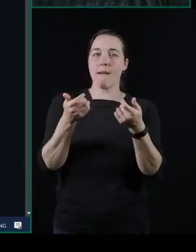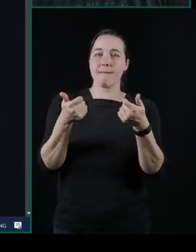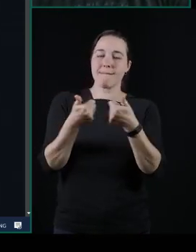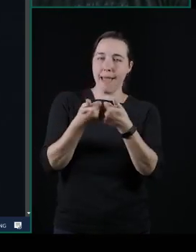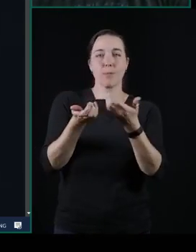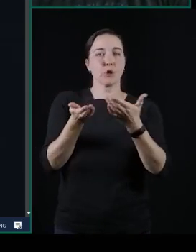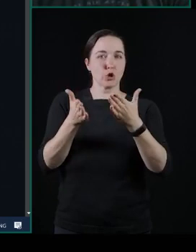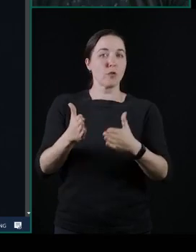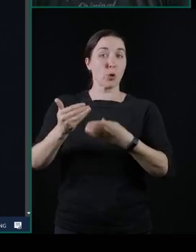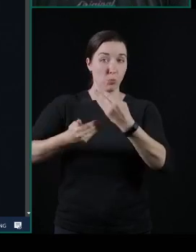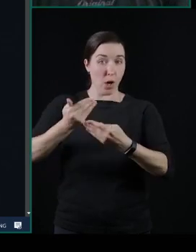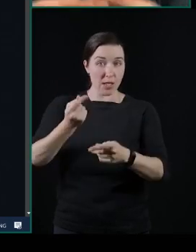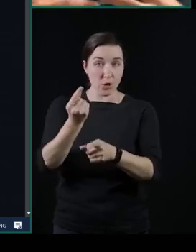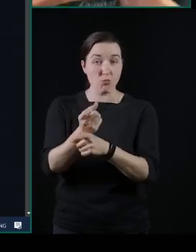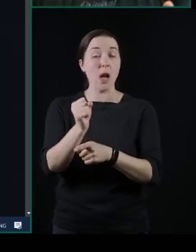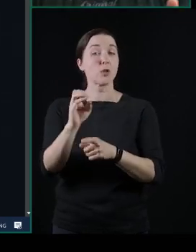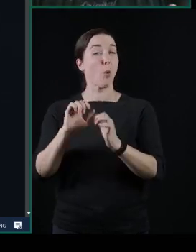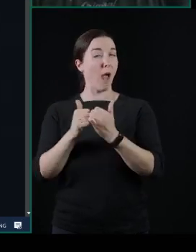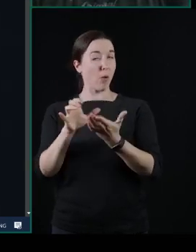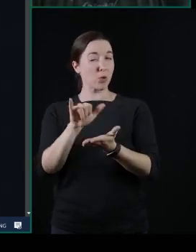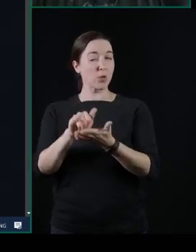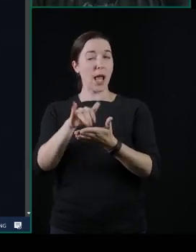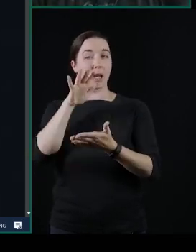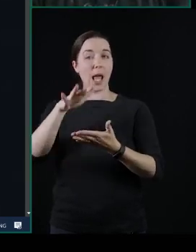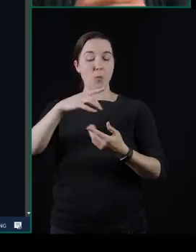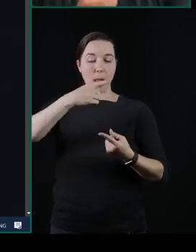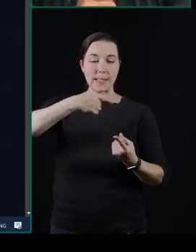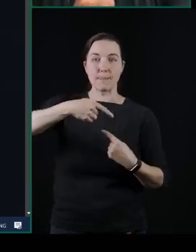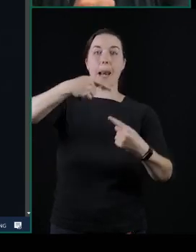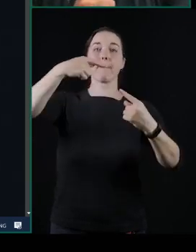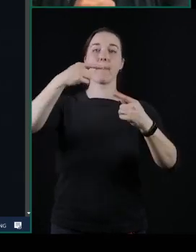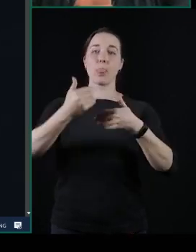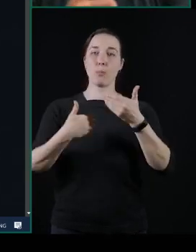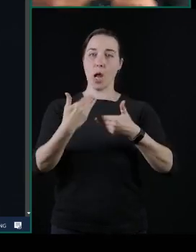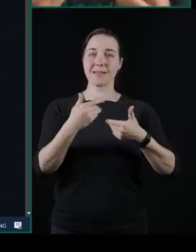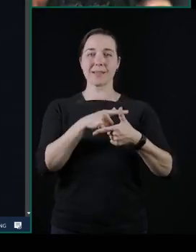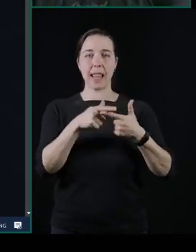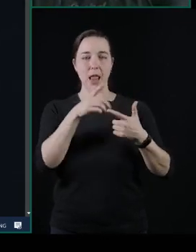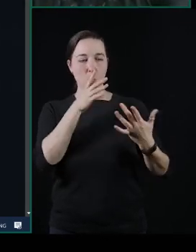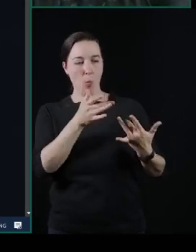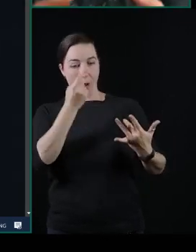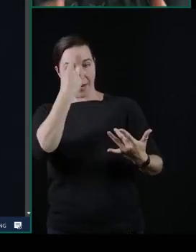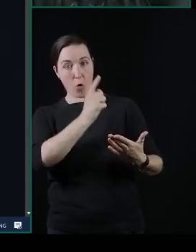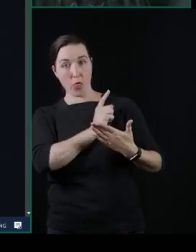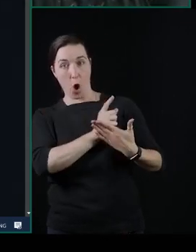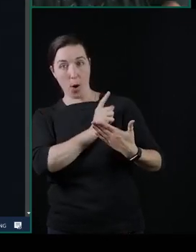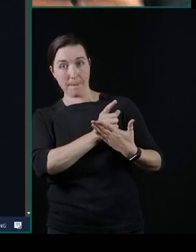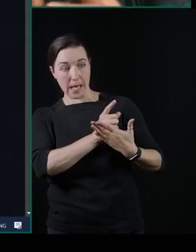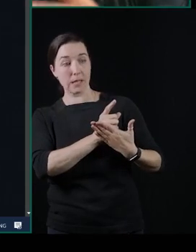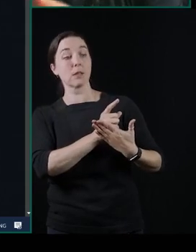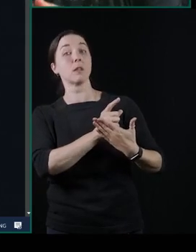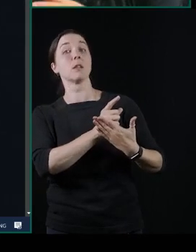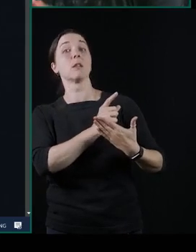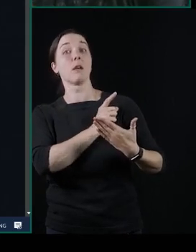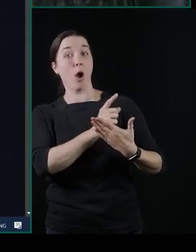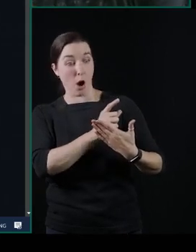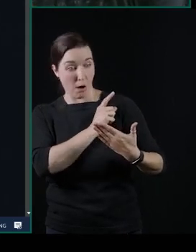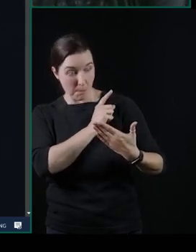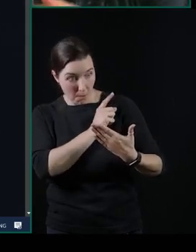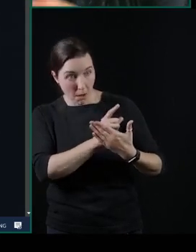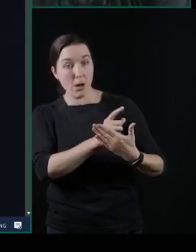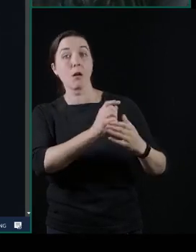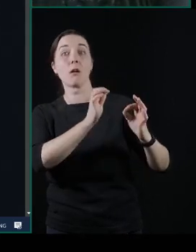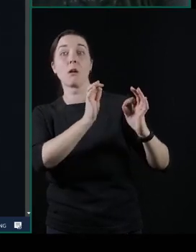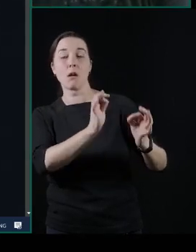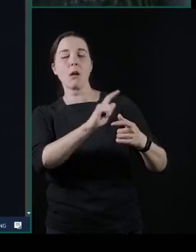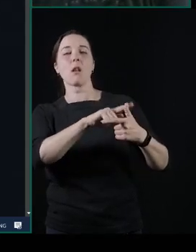server process. Right. So the way that it does is that it will spin up a process. It will wait for it to heartbeat. As soon as it heartbeats,